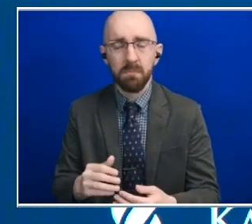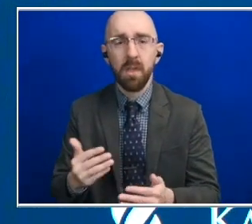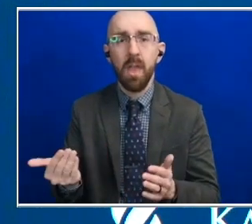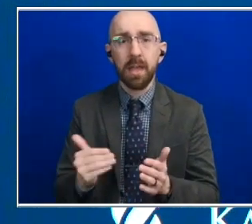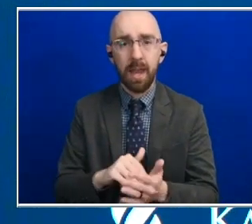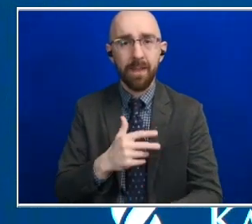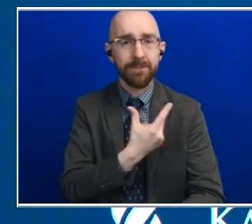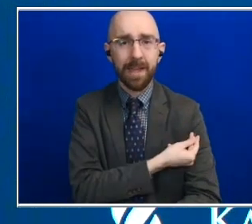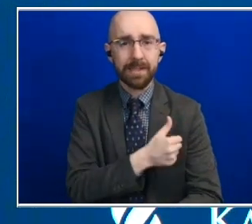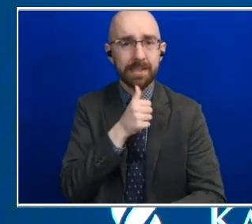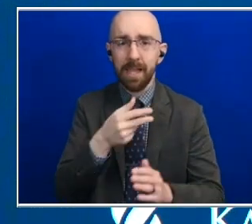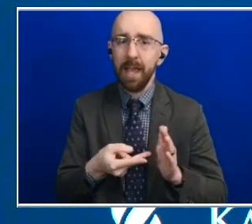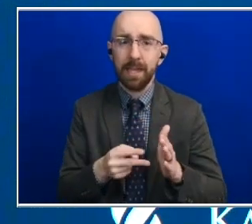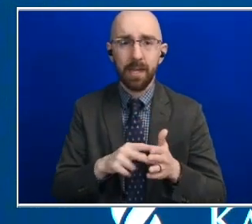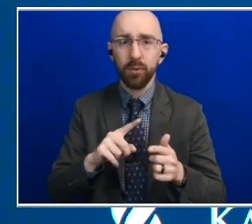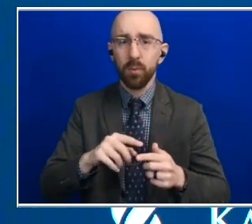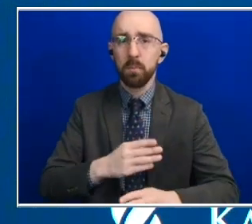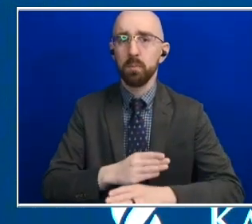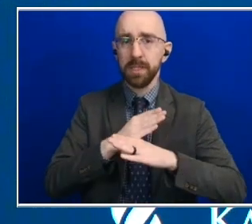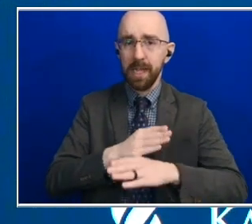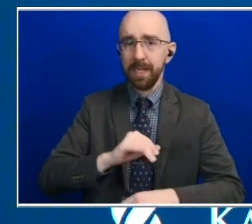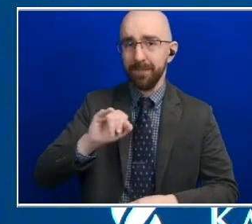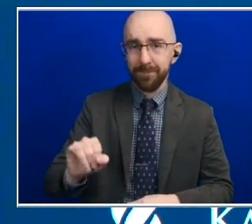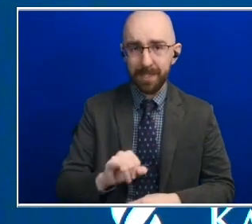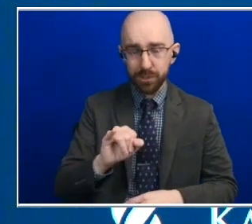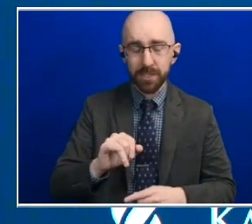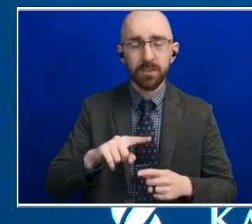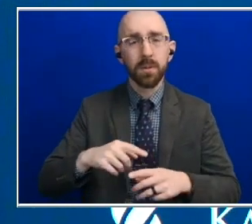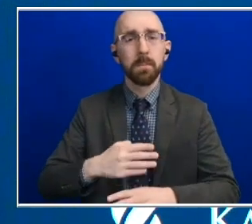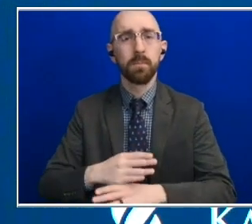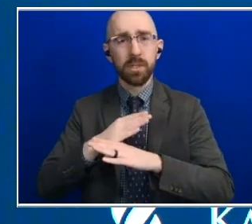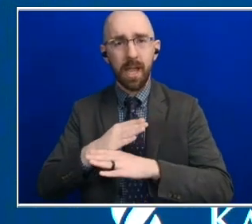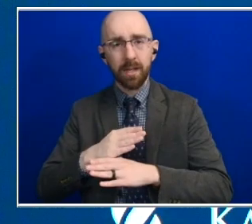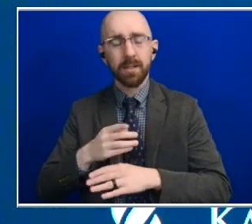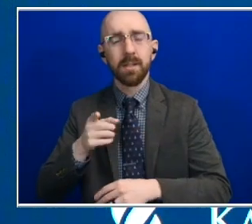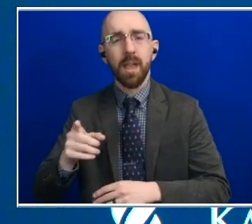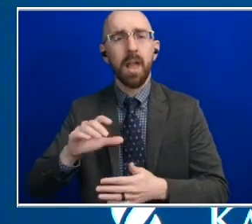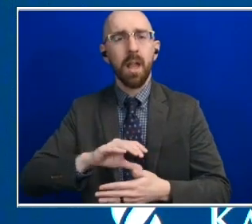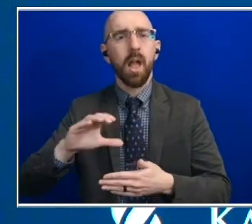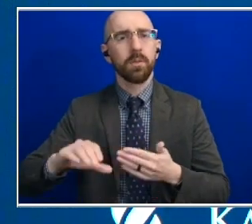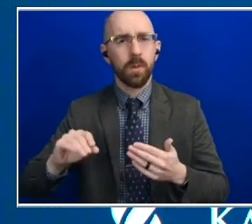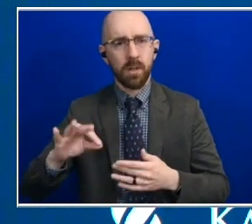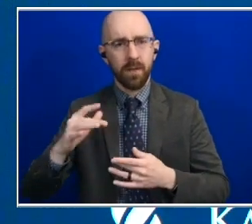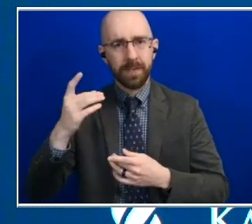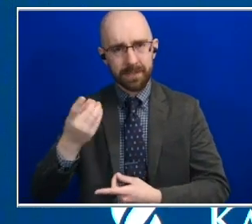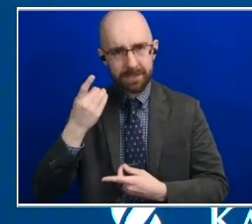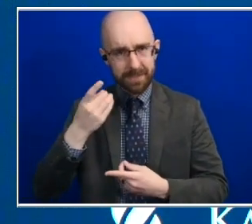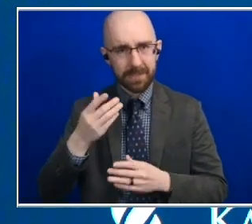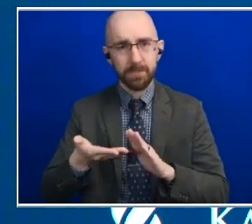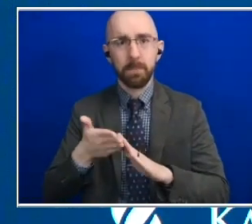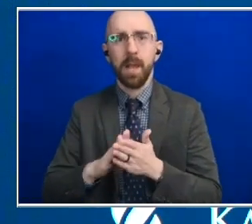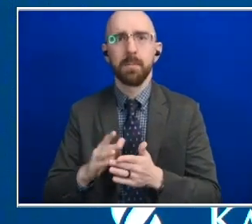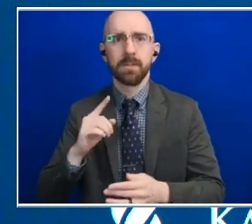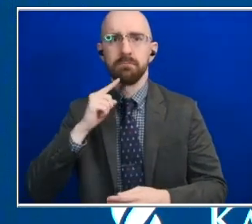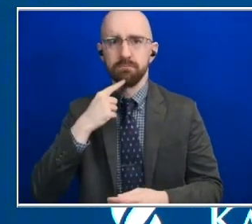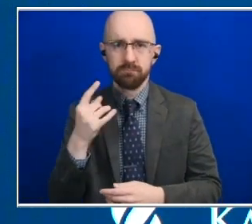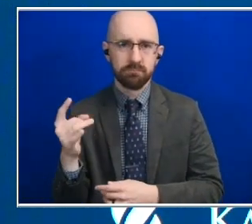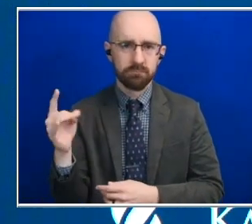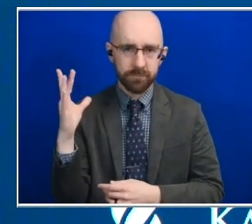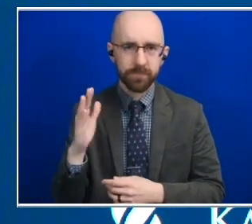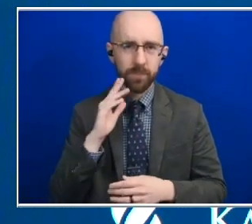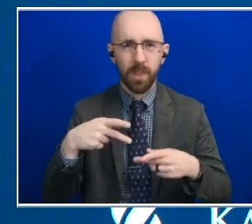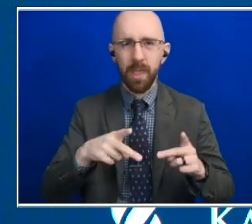against infection. The vaccines are to protect against the consequences of the disease, especially those severe consequences. And I'll let Dr. Stites and